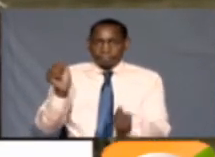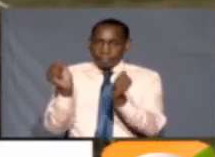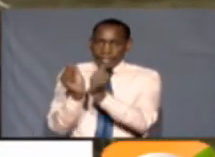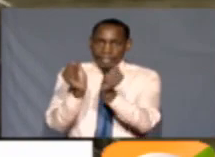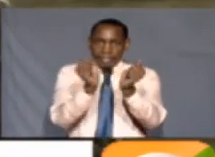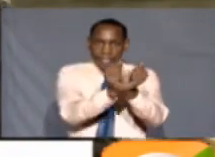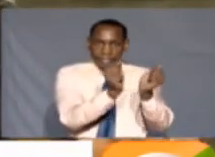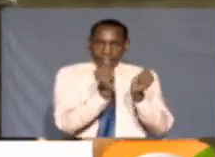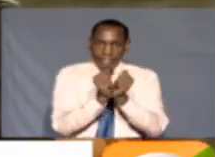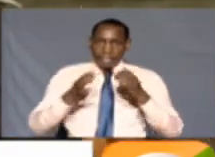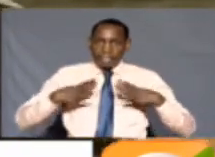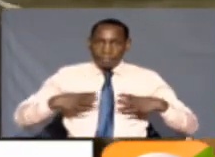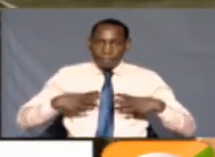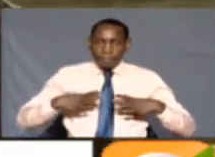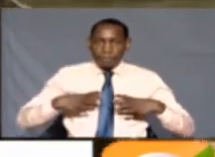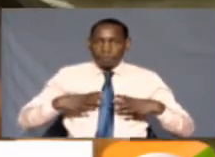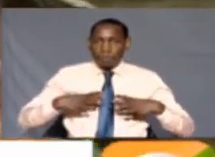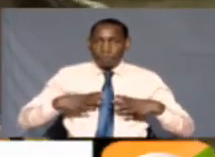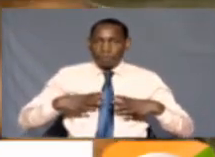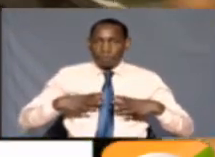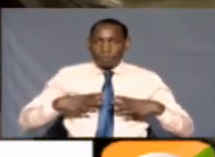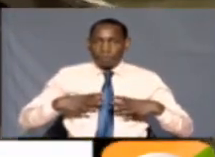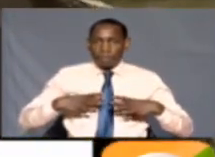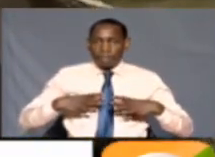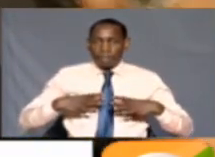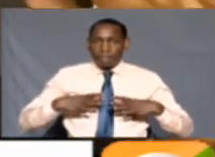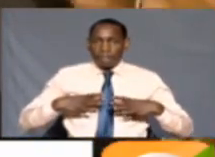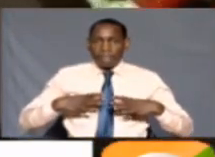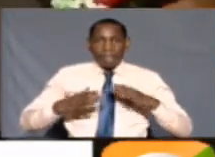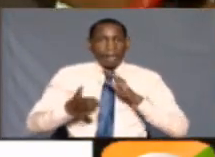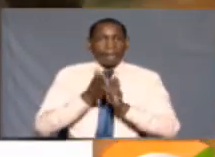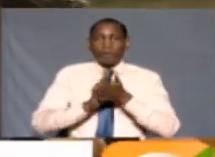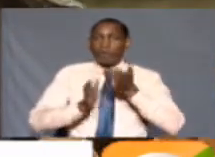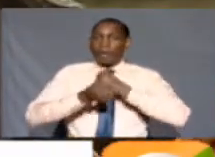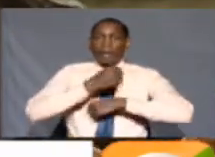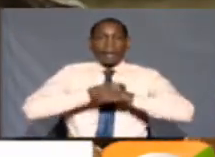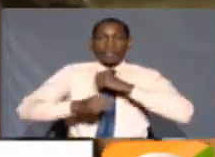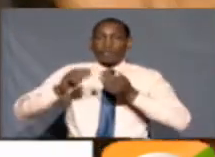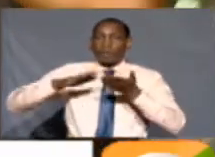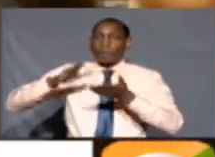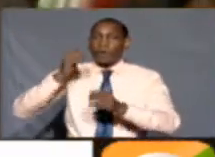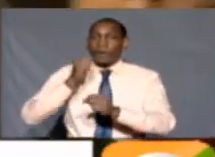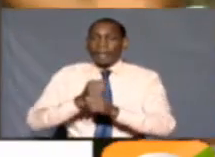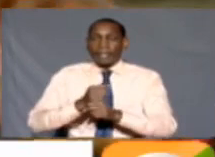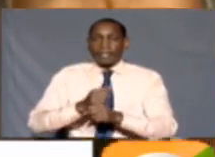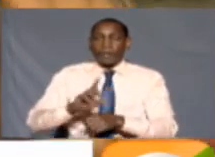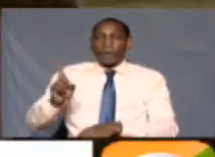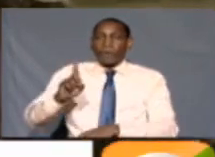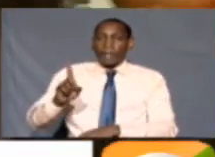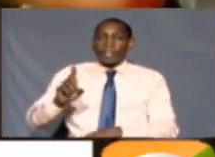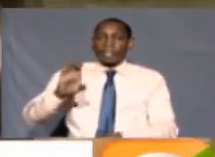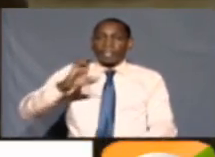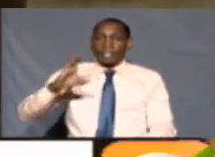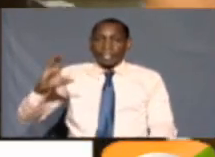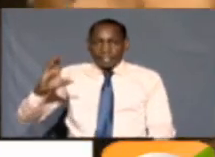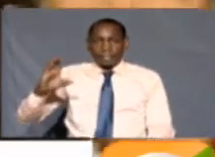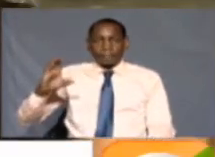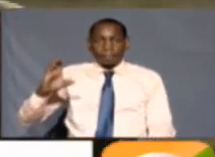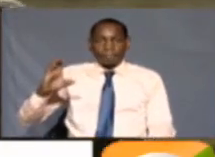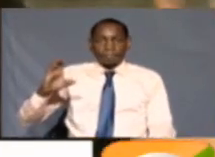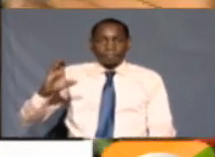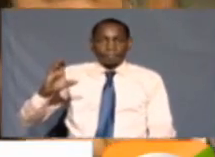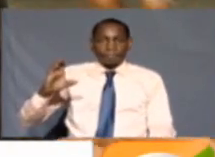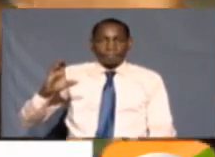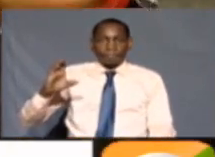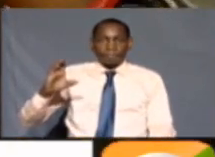arrests people, then after that we don't see any action being taken. So when will EACC take